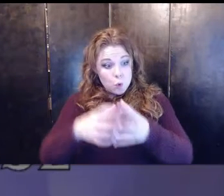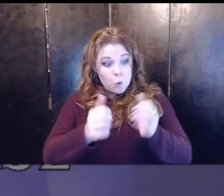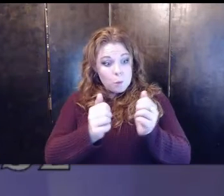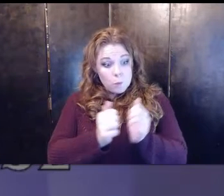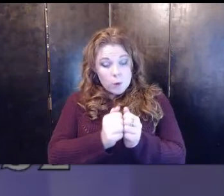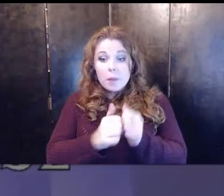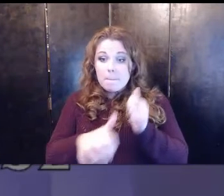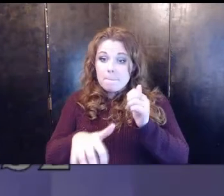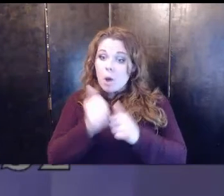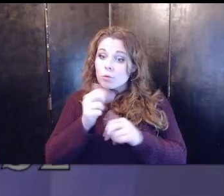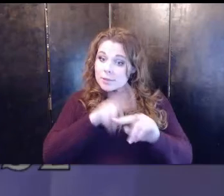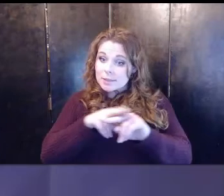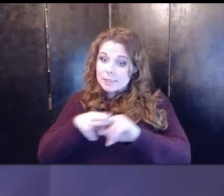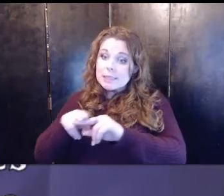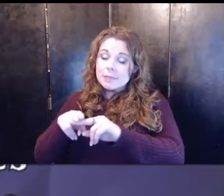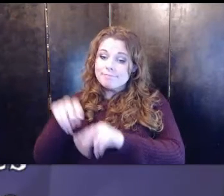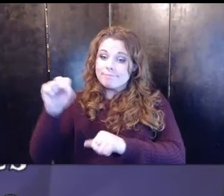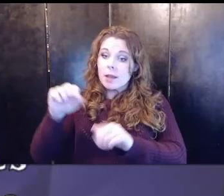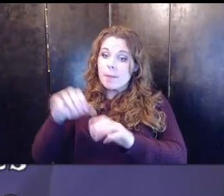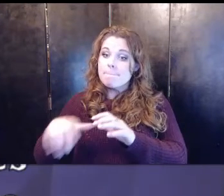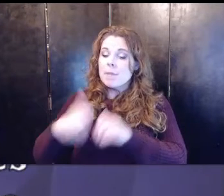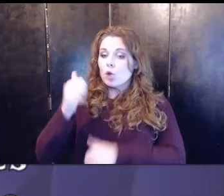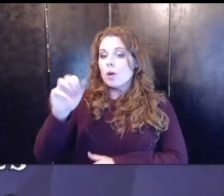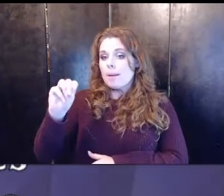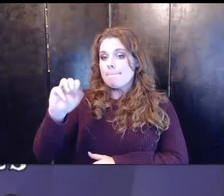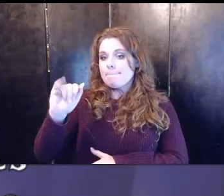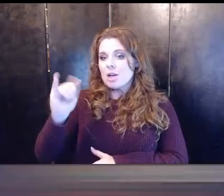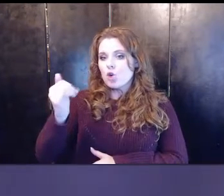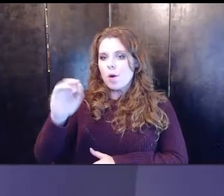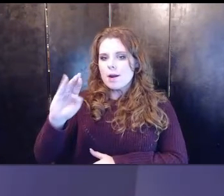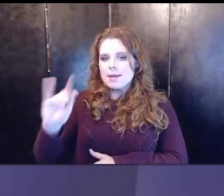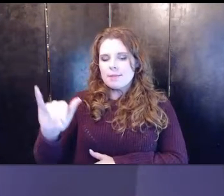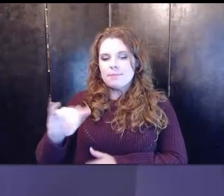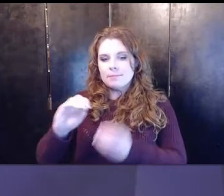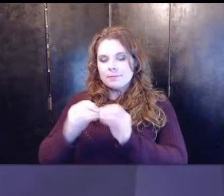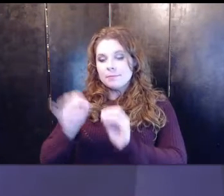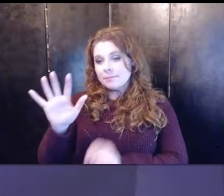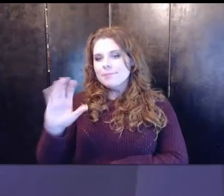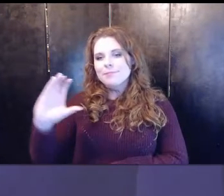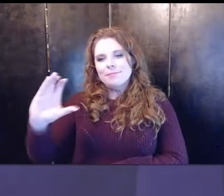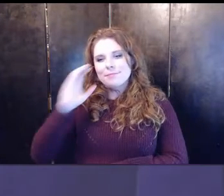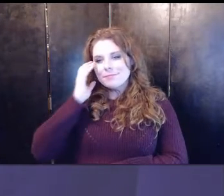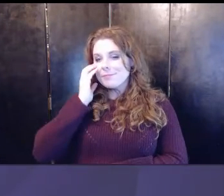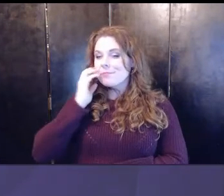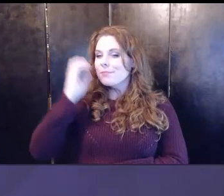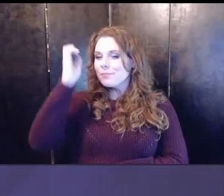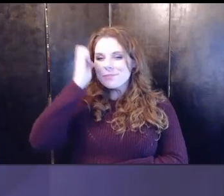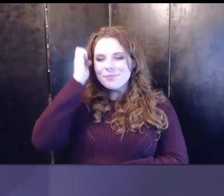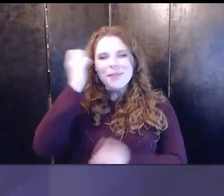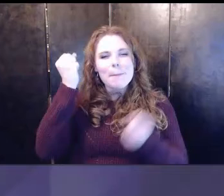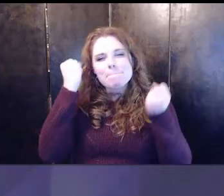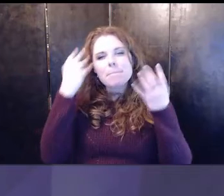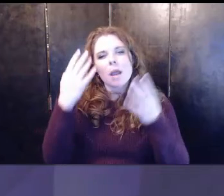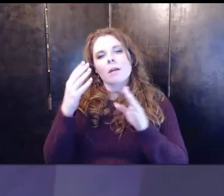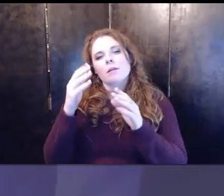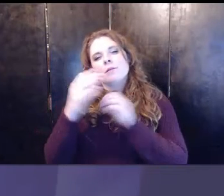Senate Majority. The answer to question 5 is C. Europe is where several countries have